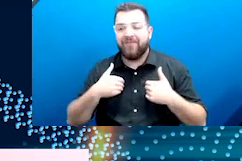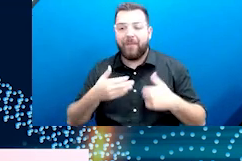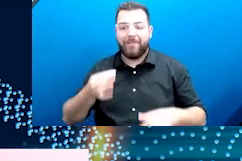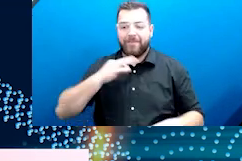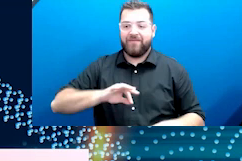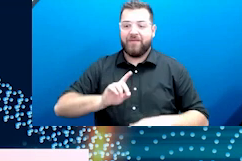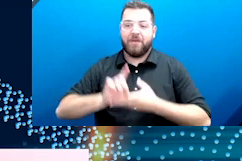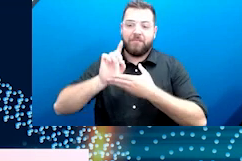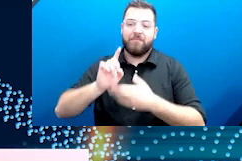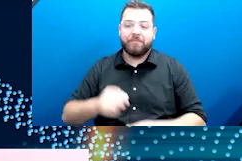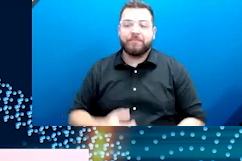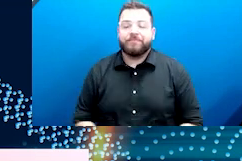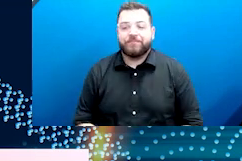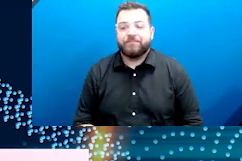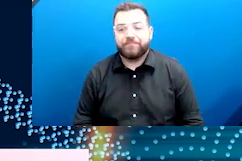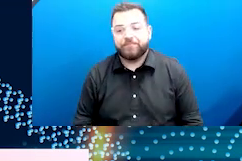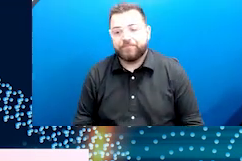promoting.